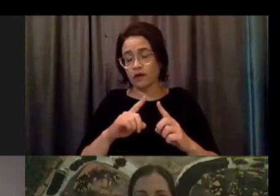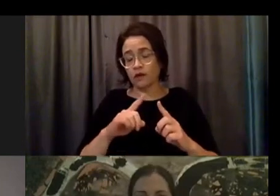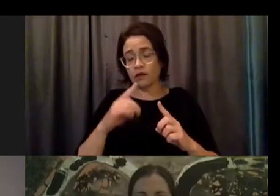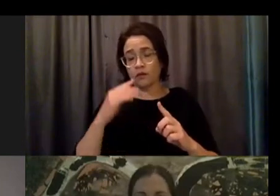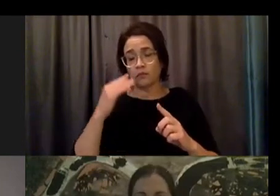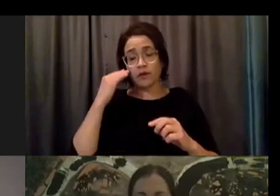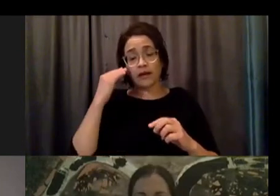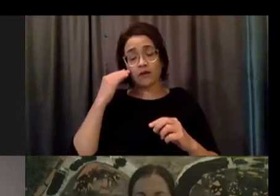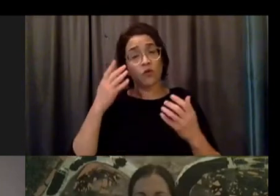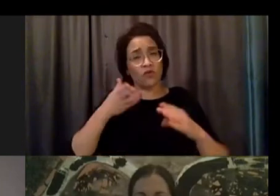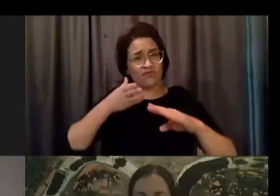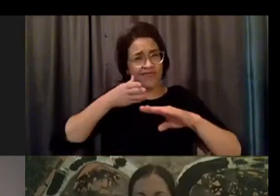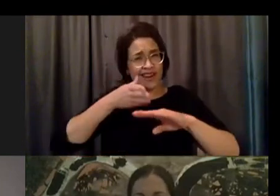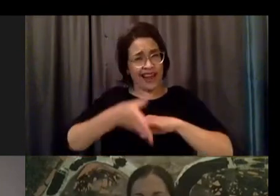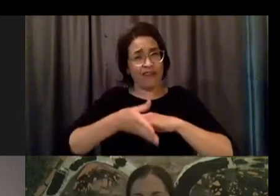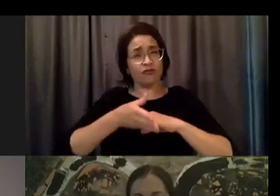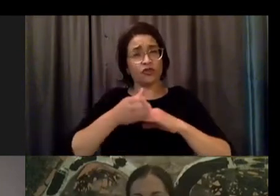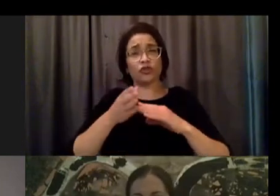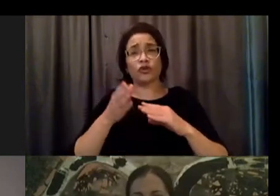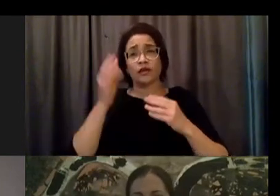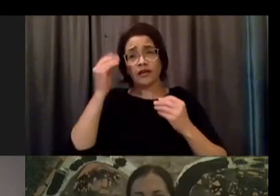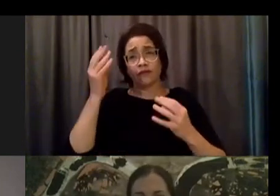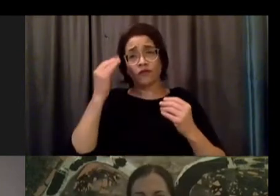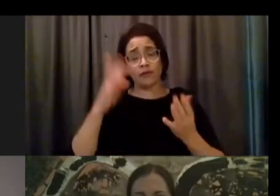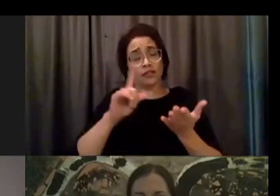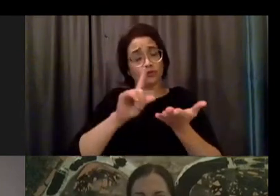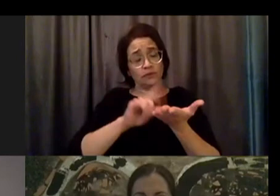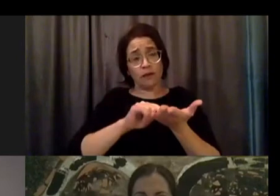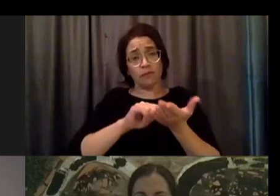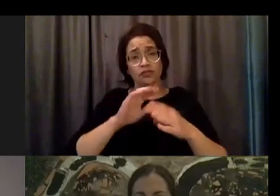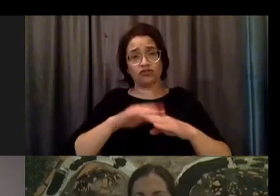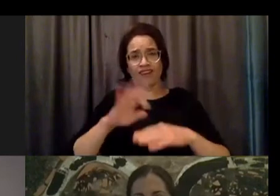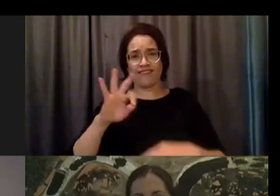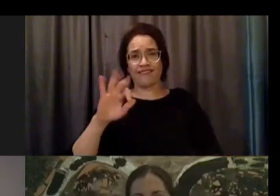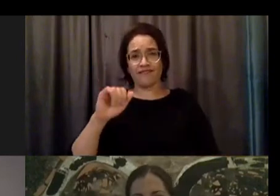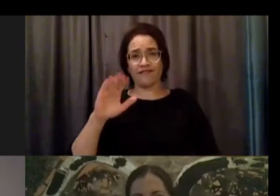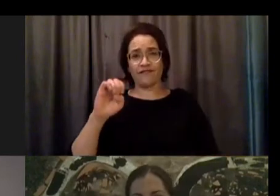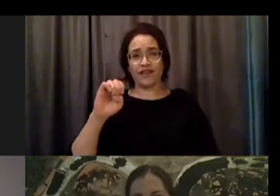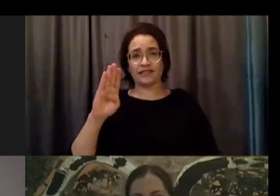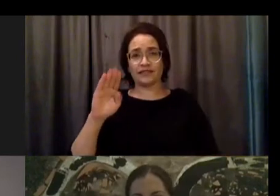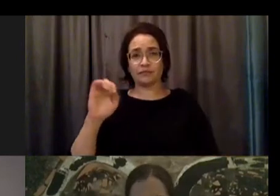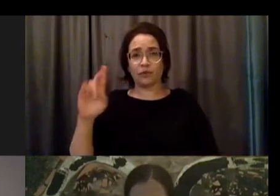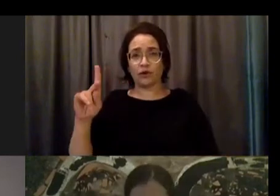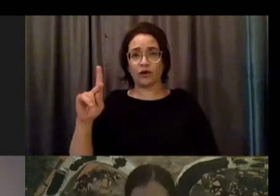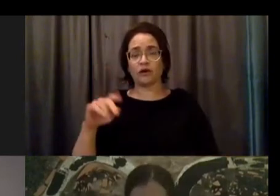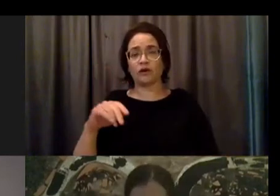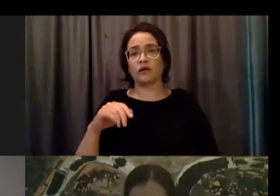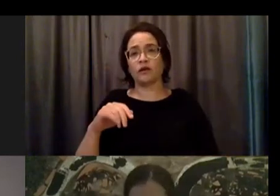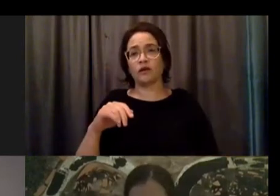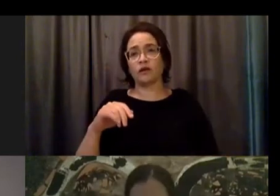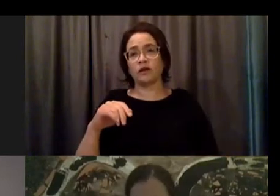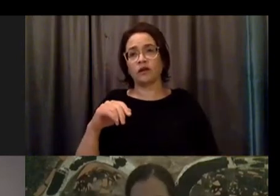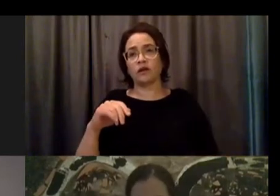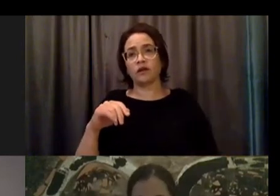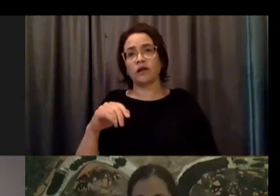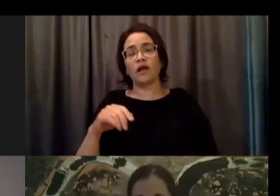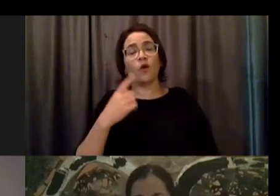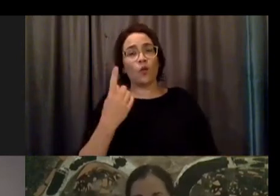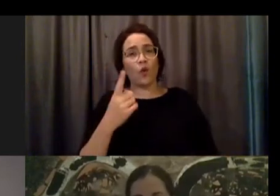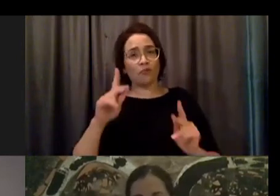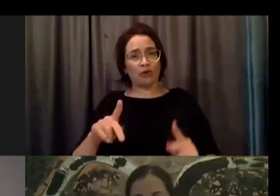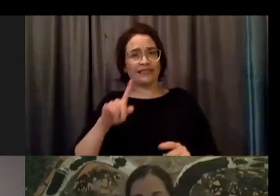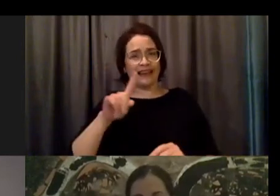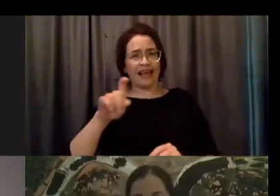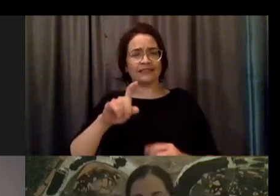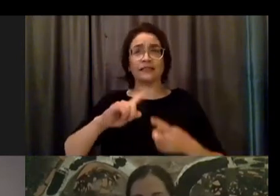published on our Facebook, and one of the questions under the post was, okay, when is it going to be available? Uh,